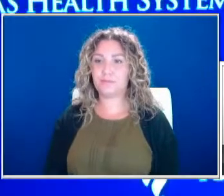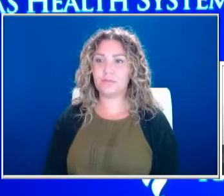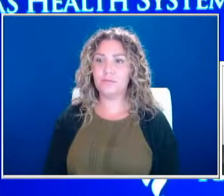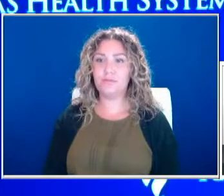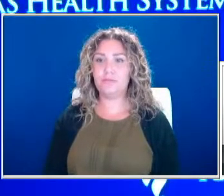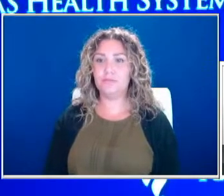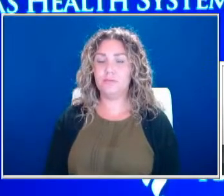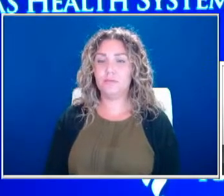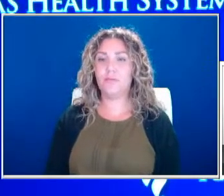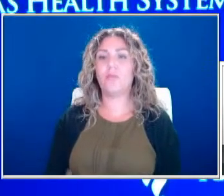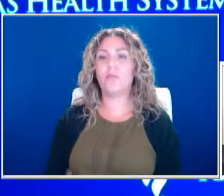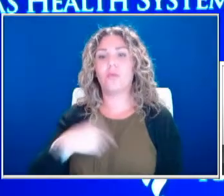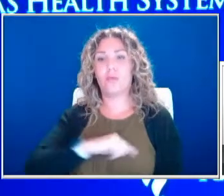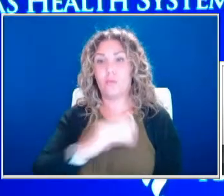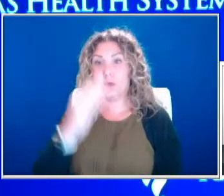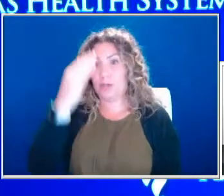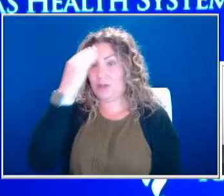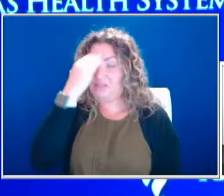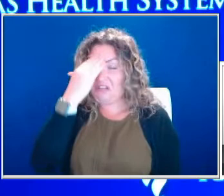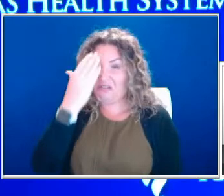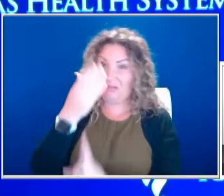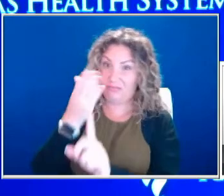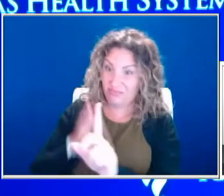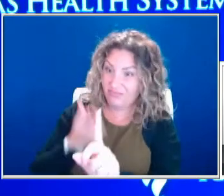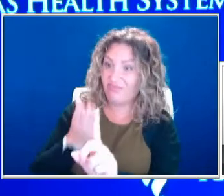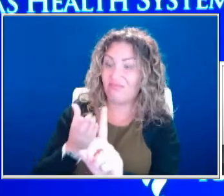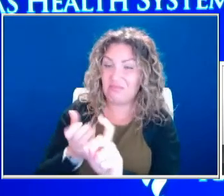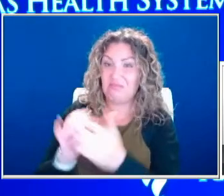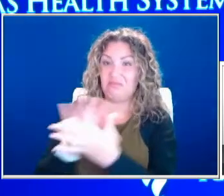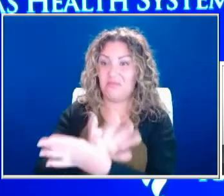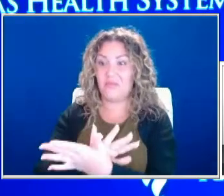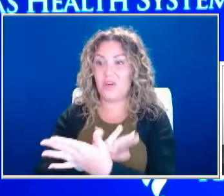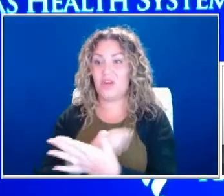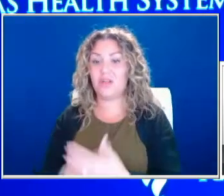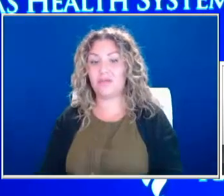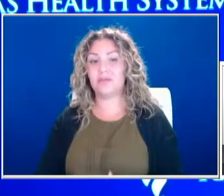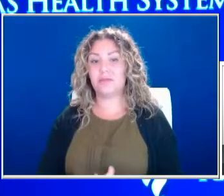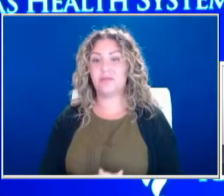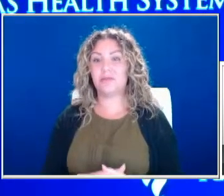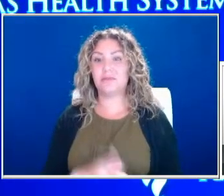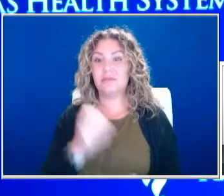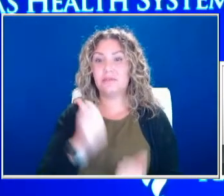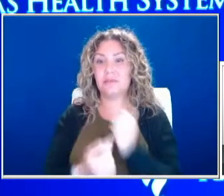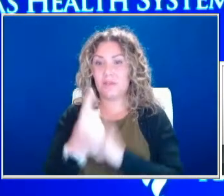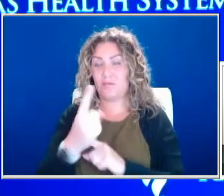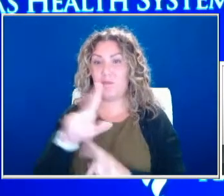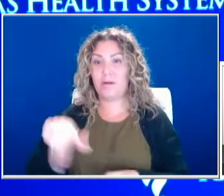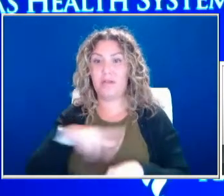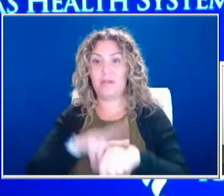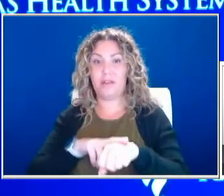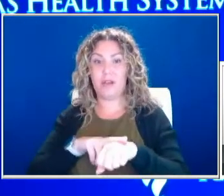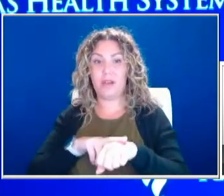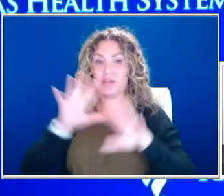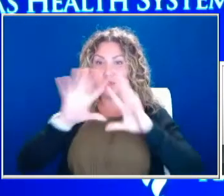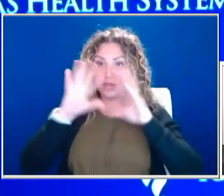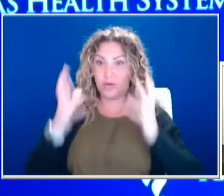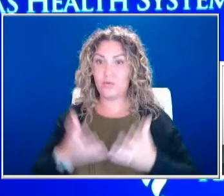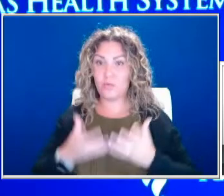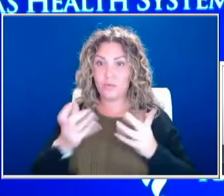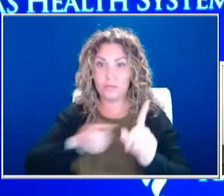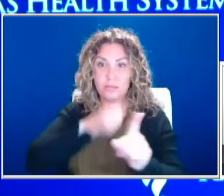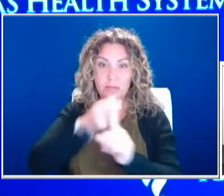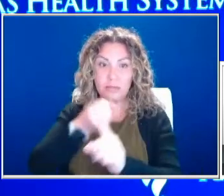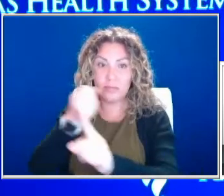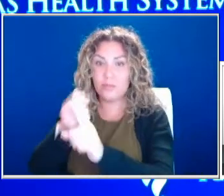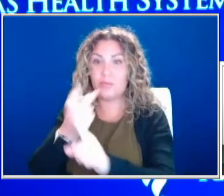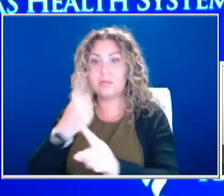Just that we know what it is. We know that everybody in the nation, everybody in the world has been impacted. We have seen the